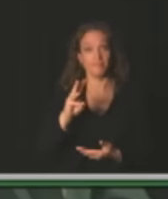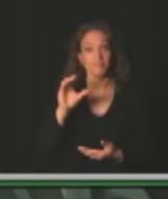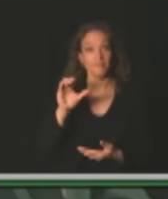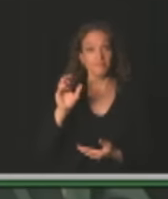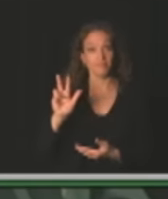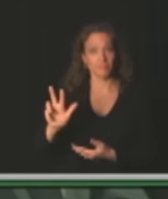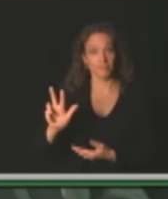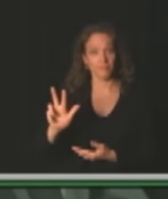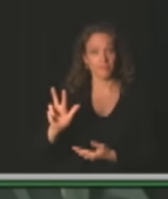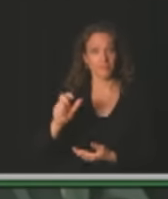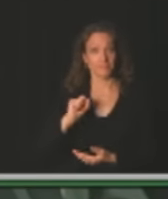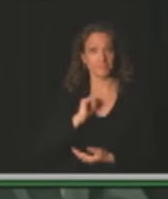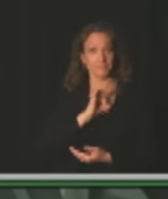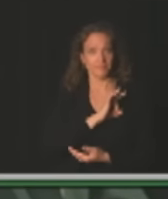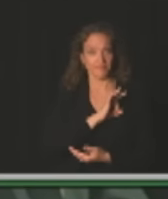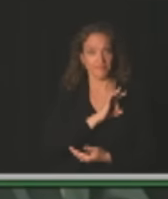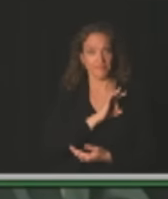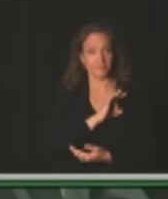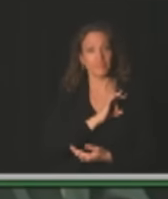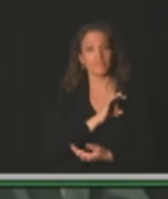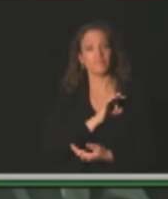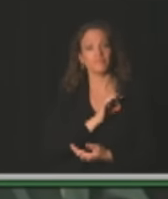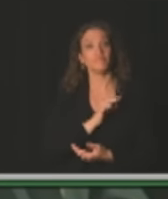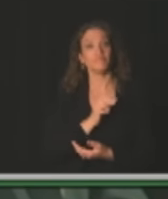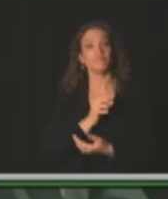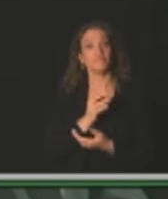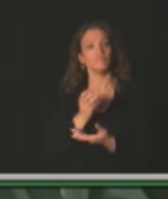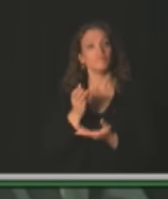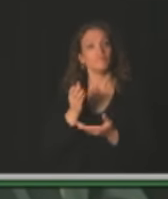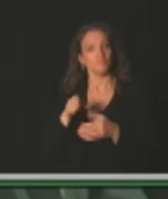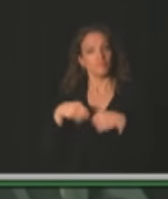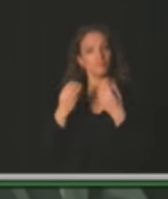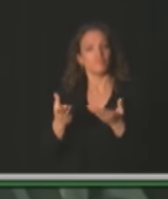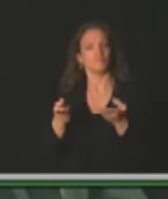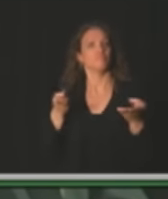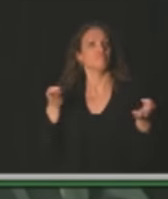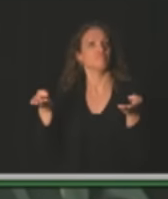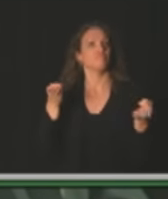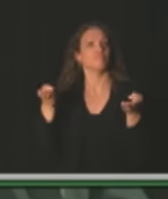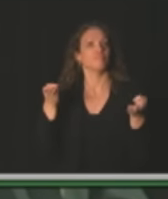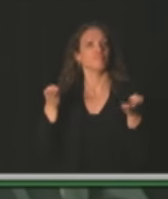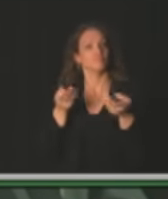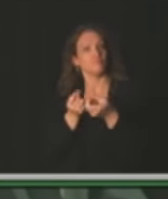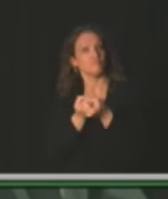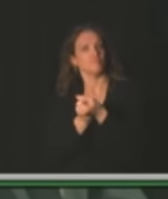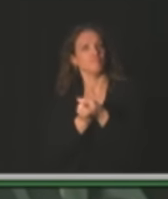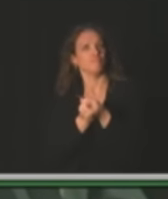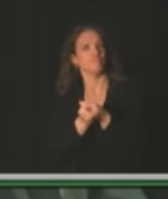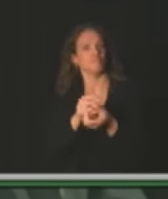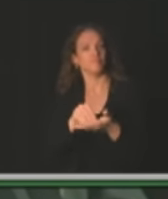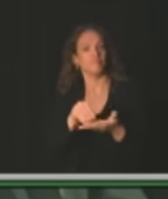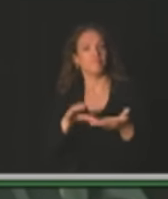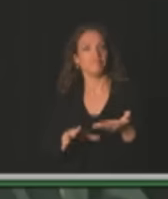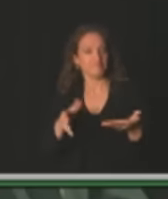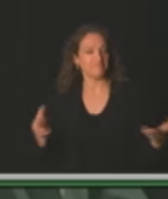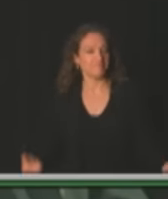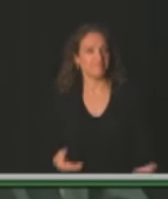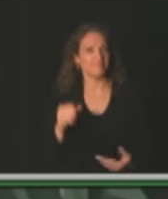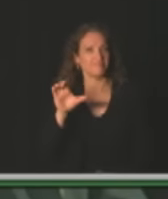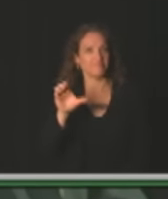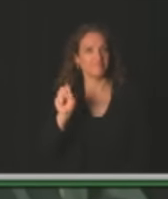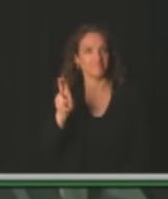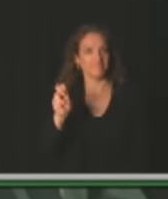1,603 staff members serve the faculty and the students at Sacramento